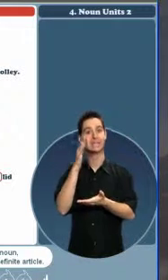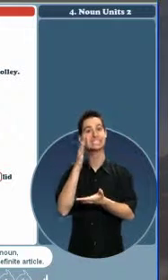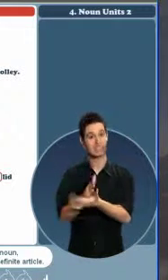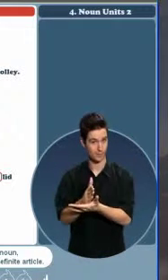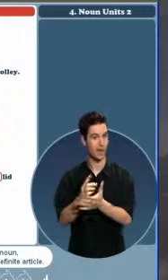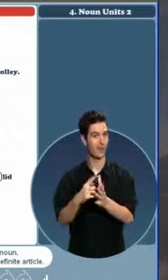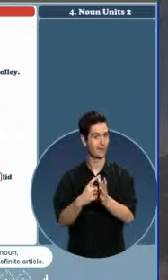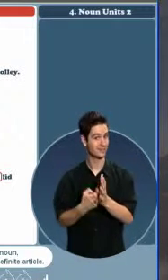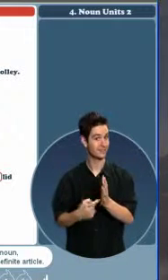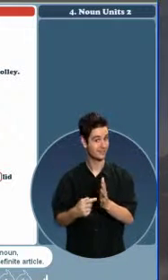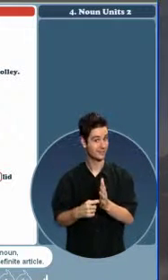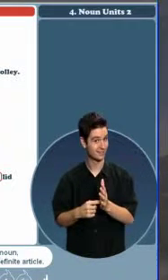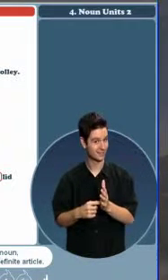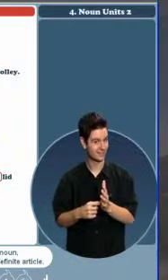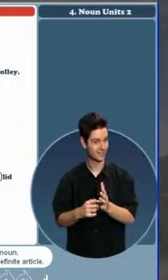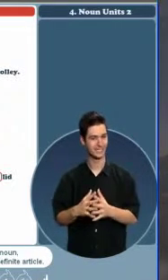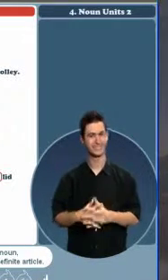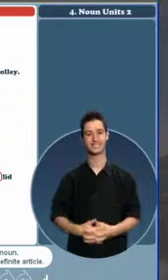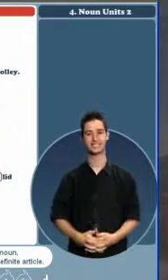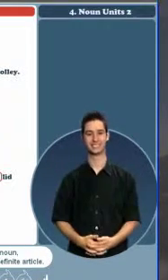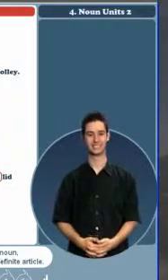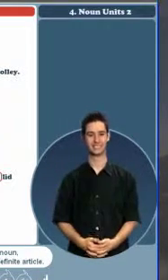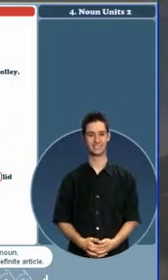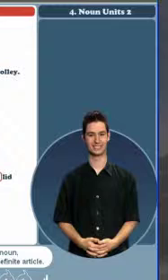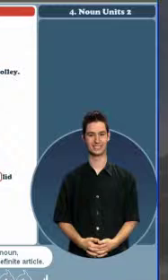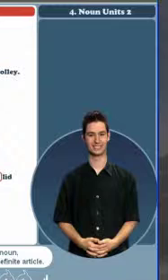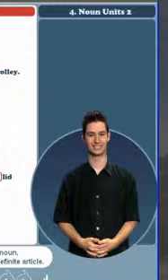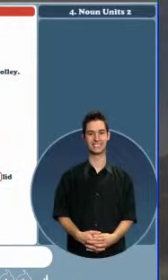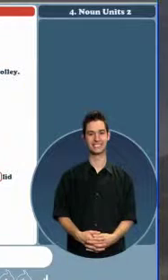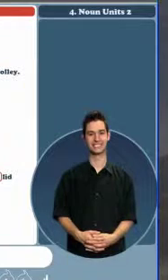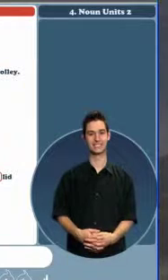After that, we use the definite article.